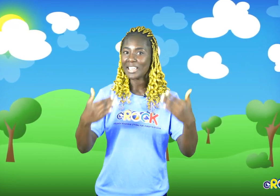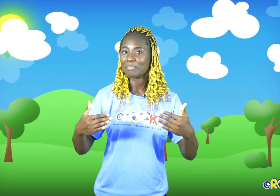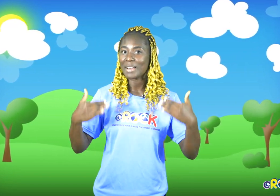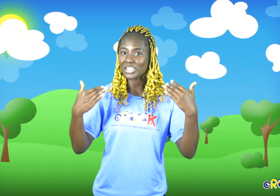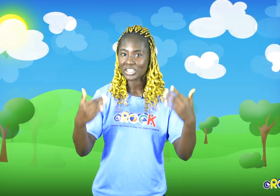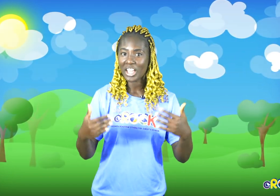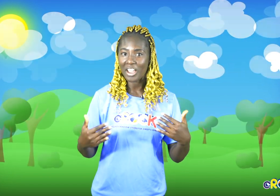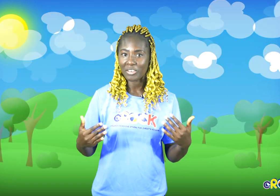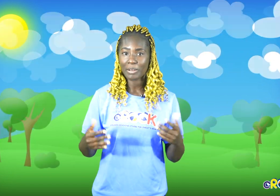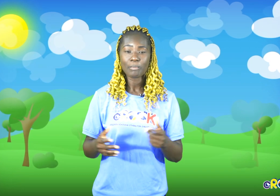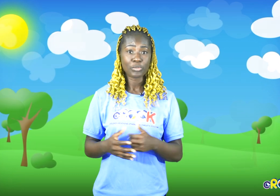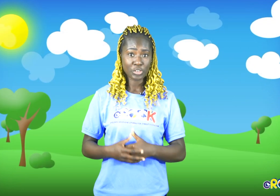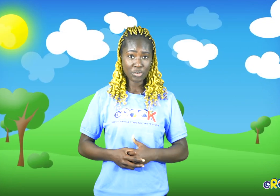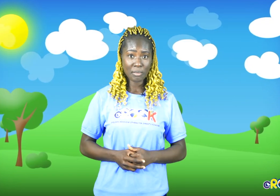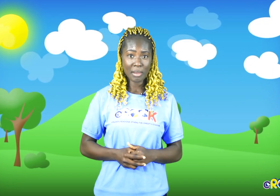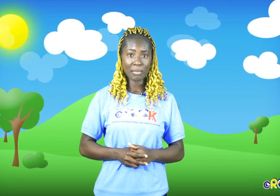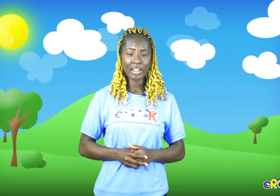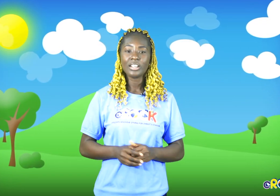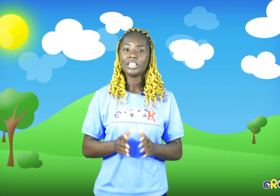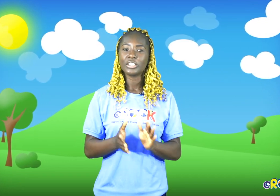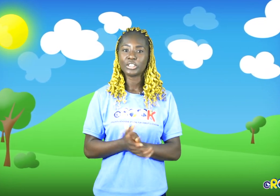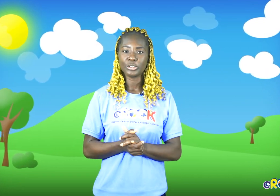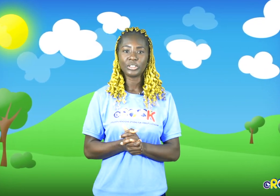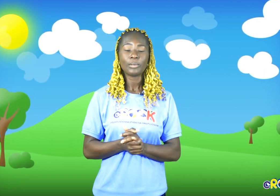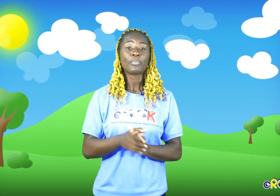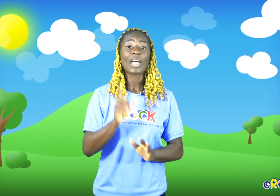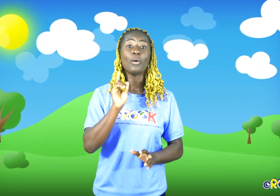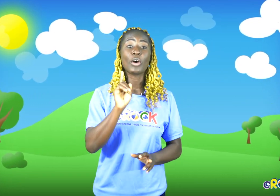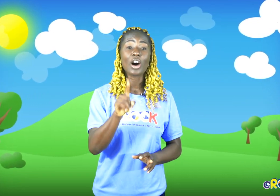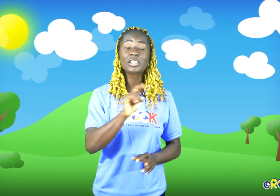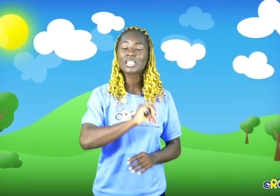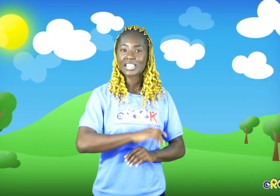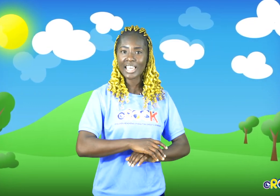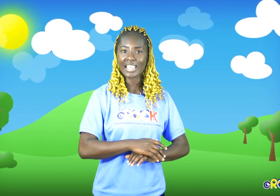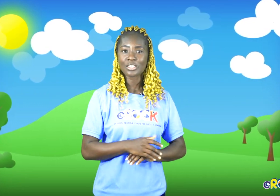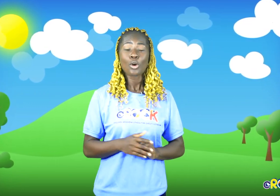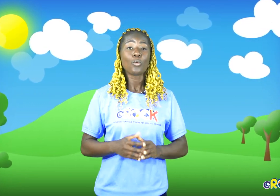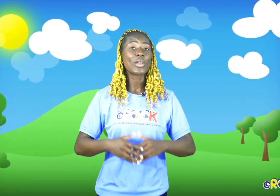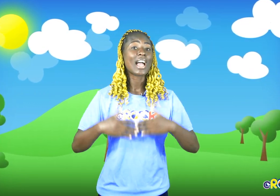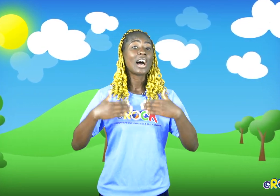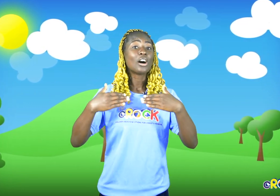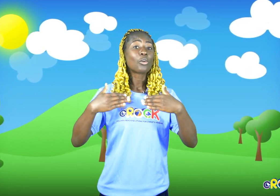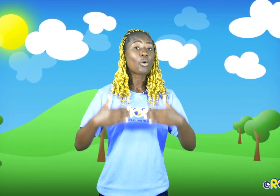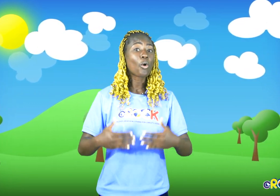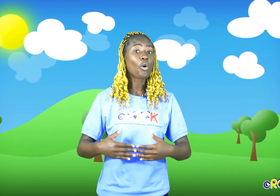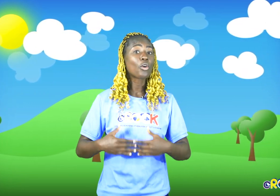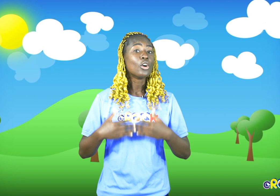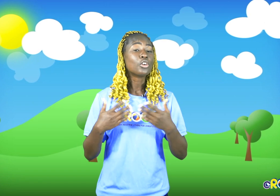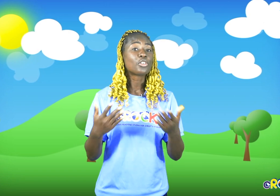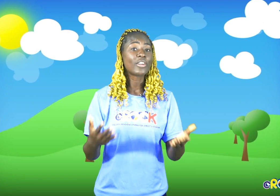the imaginary. Do you remember? Good. And we also said that we are